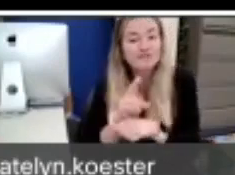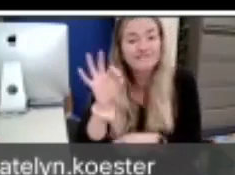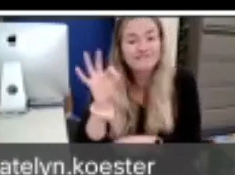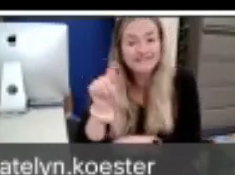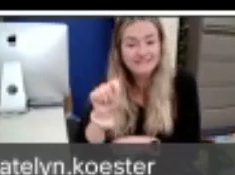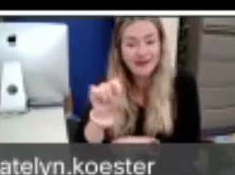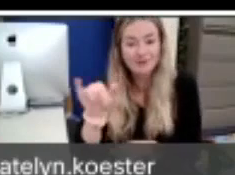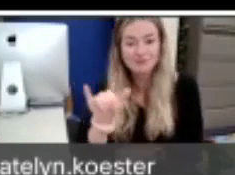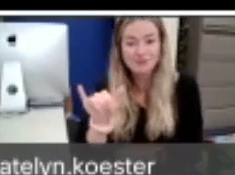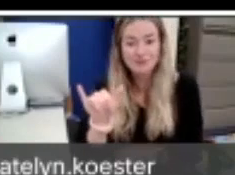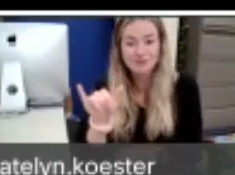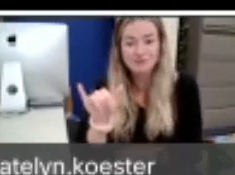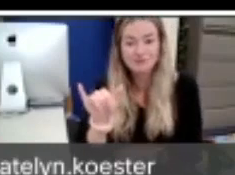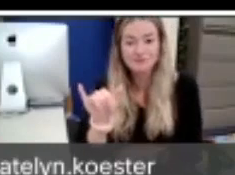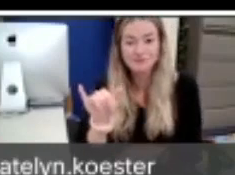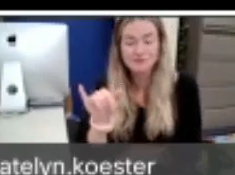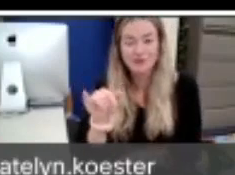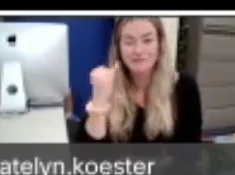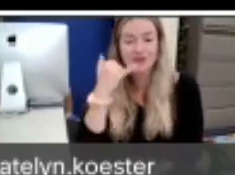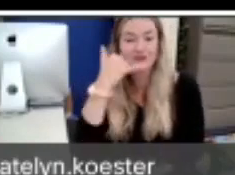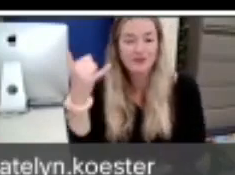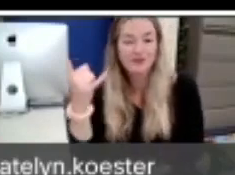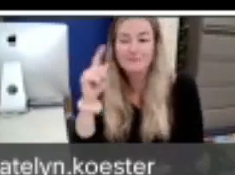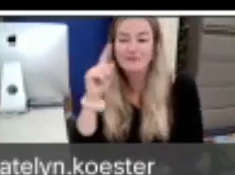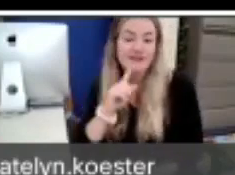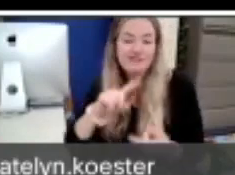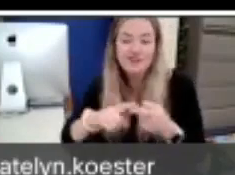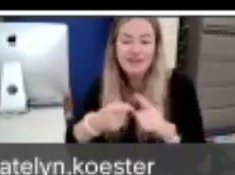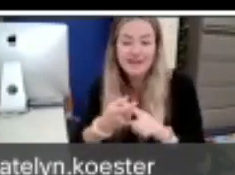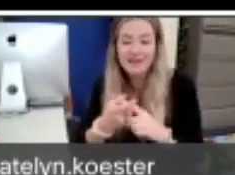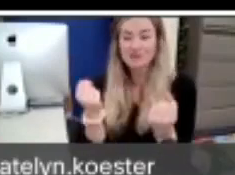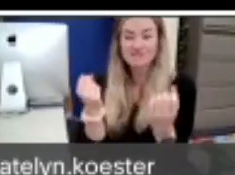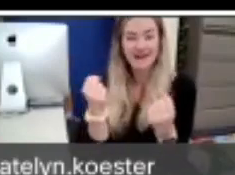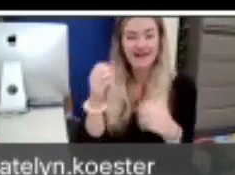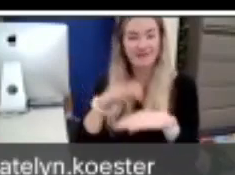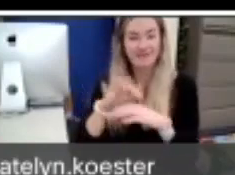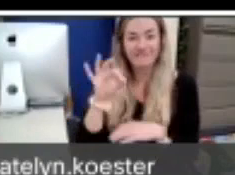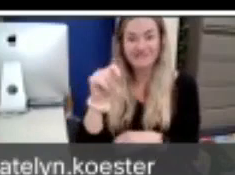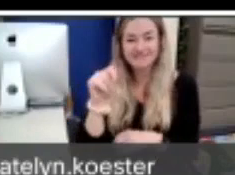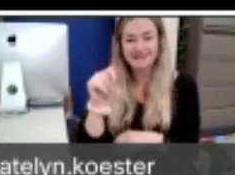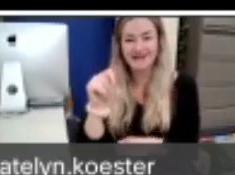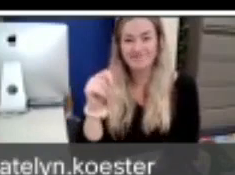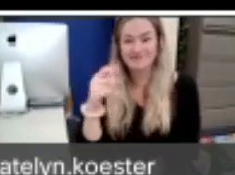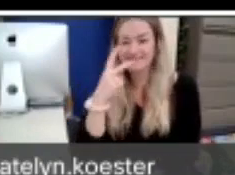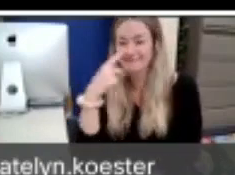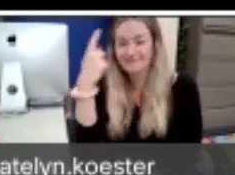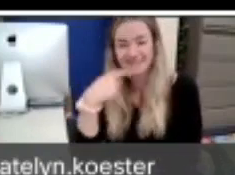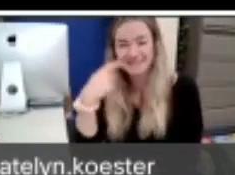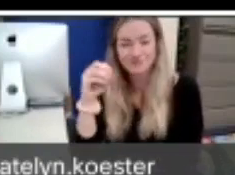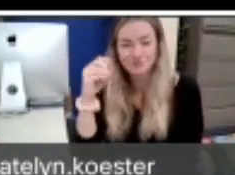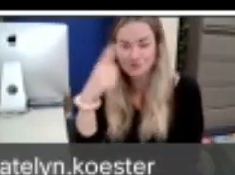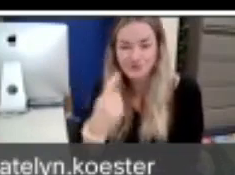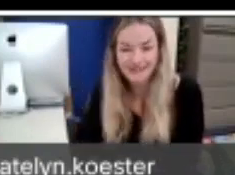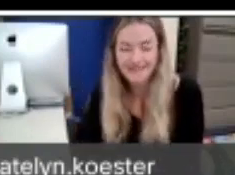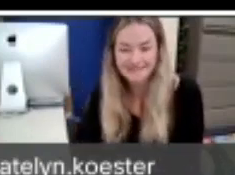Texting? Yes, but like using FaceTime too. If I want to call a deaf friend, I can sign like